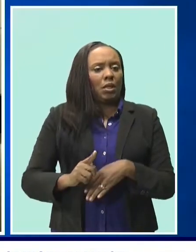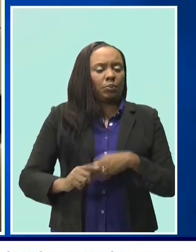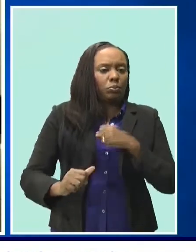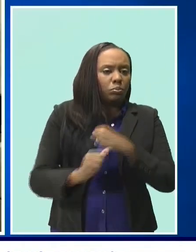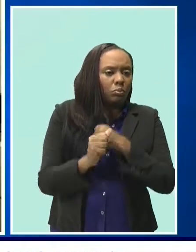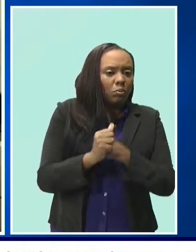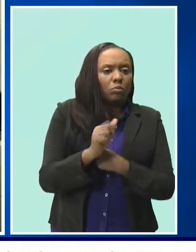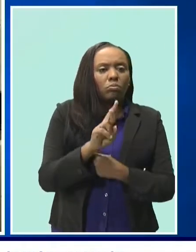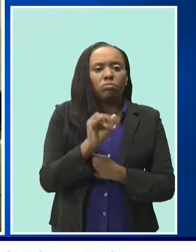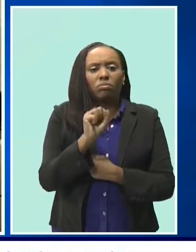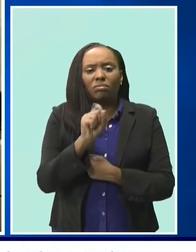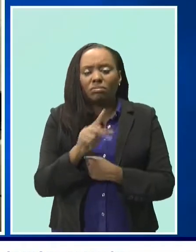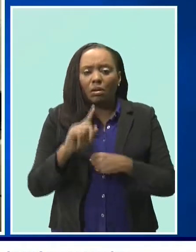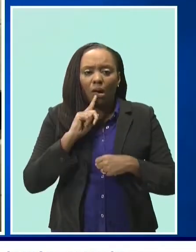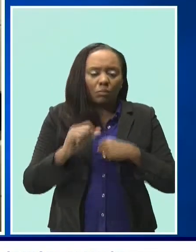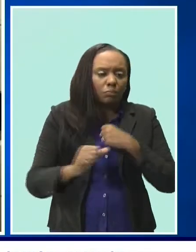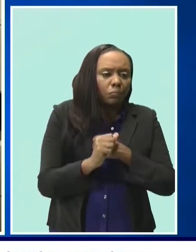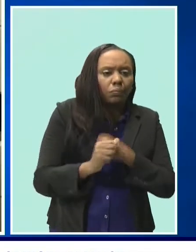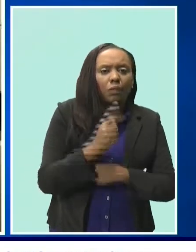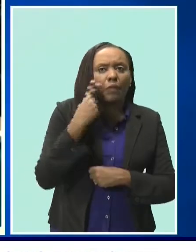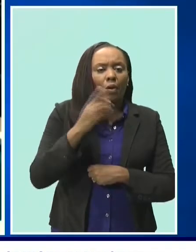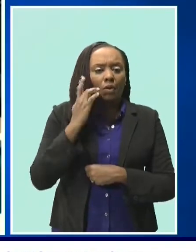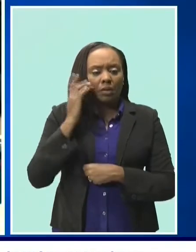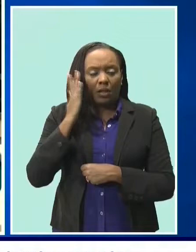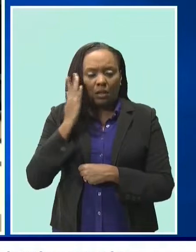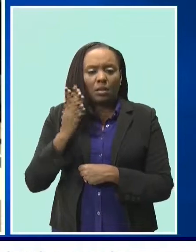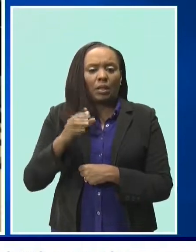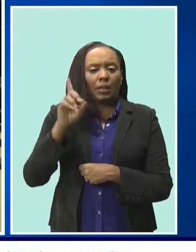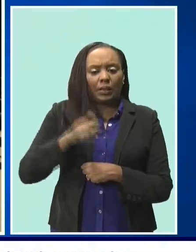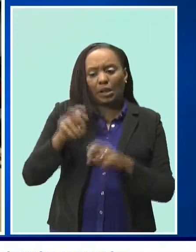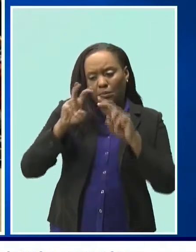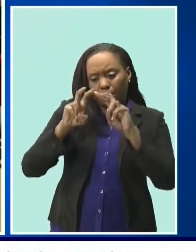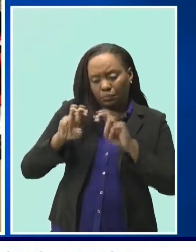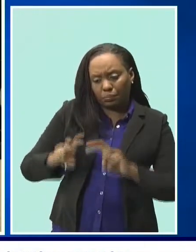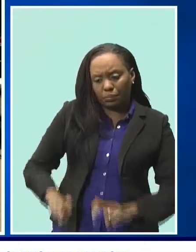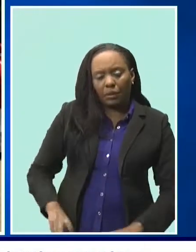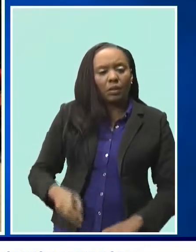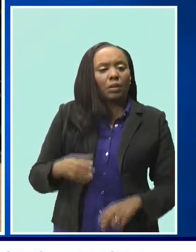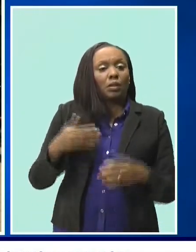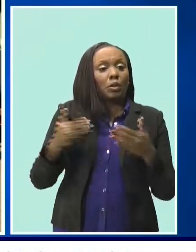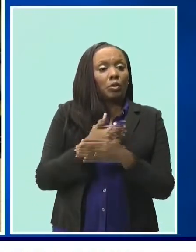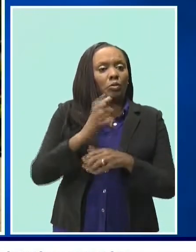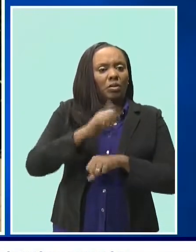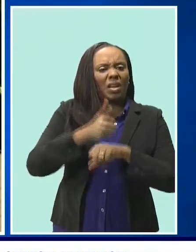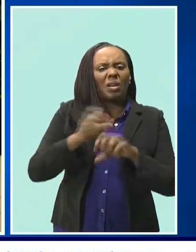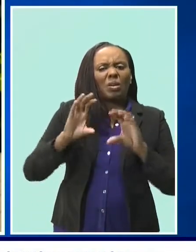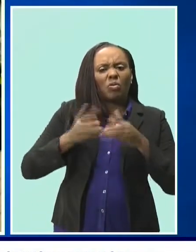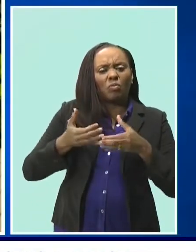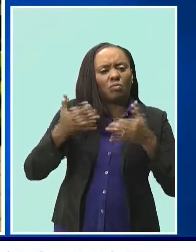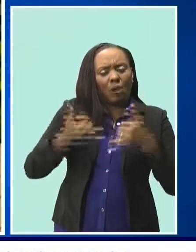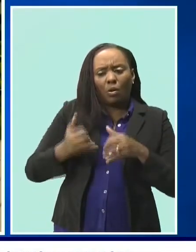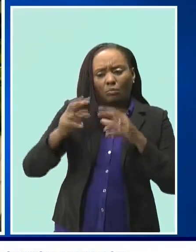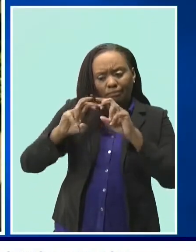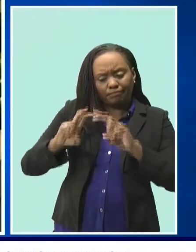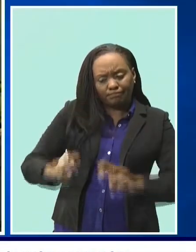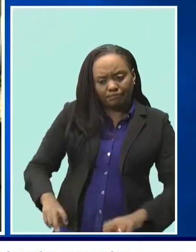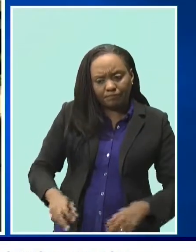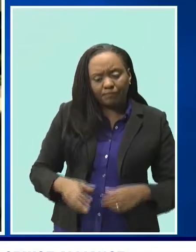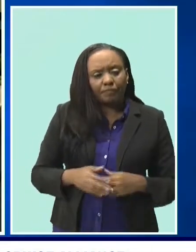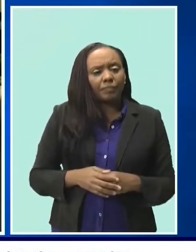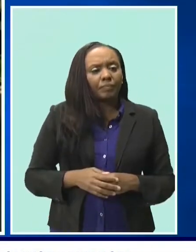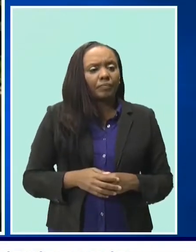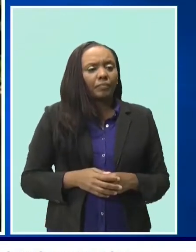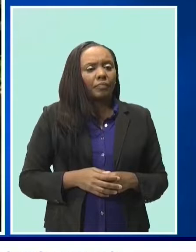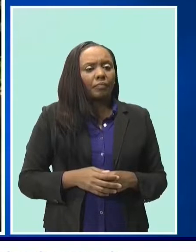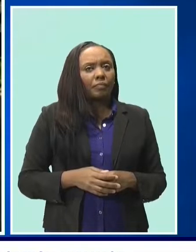some local hotels, and one which is also being looked at by the task force. There would be a payment window of, in some